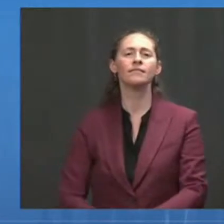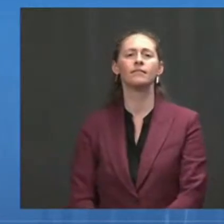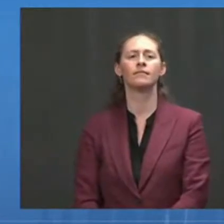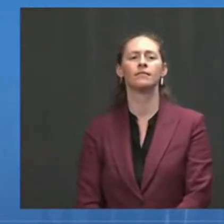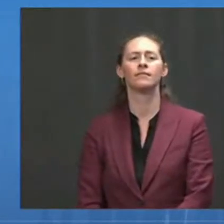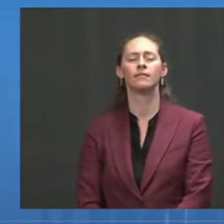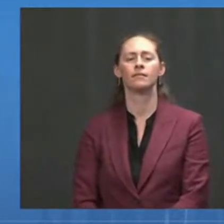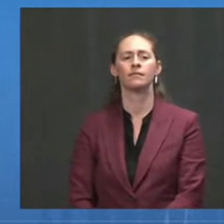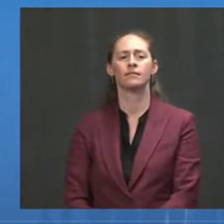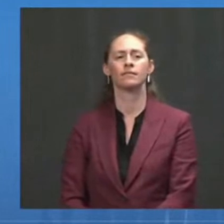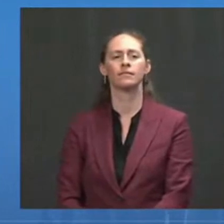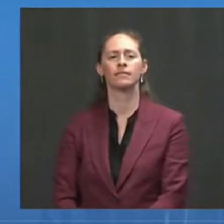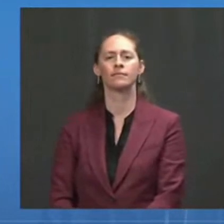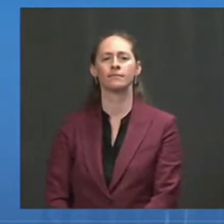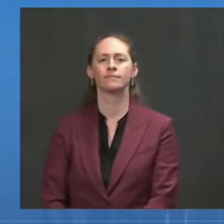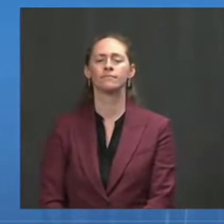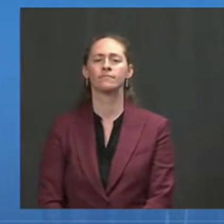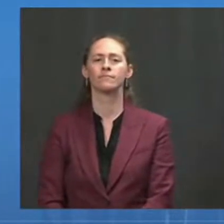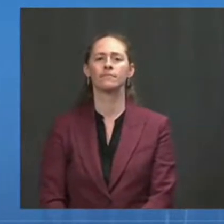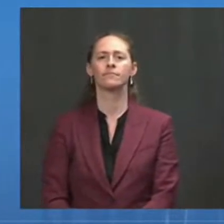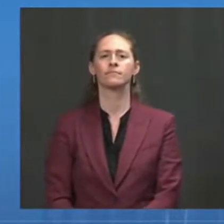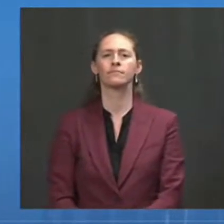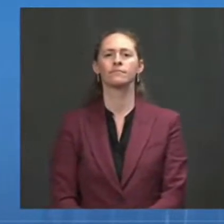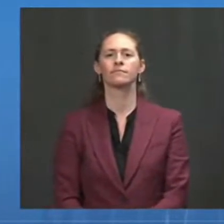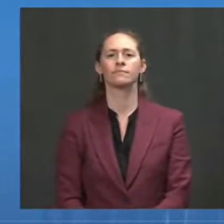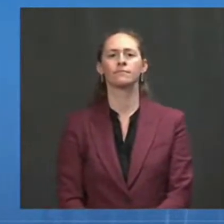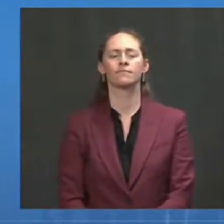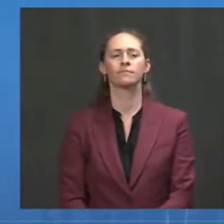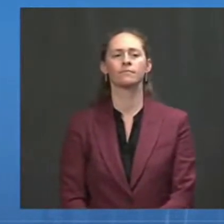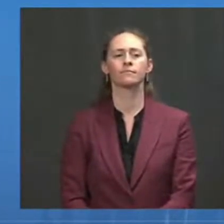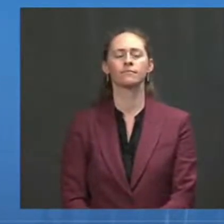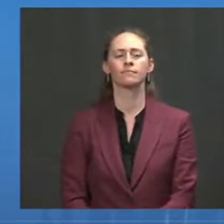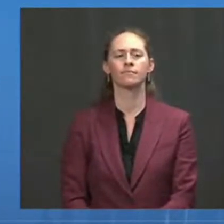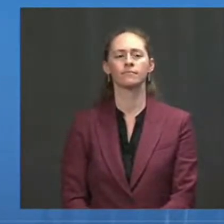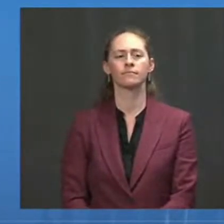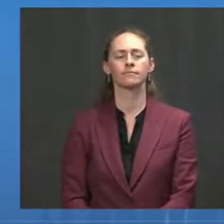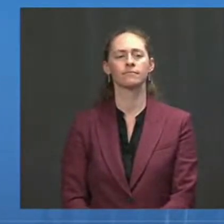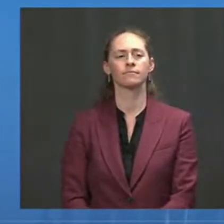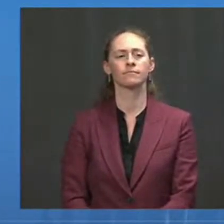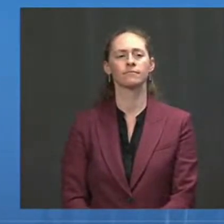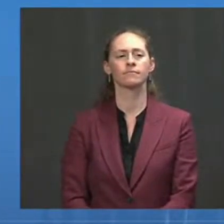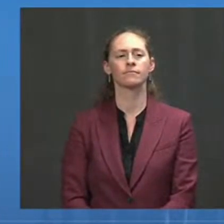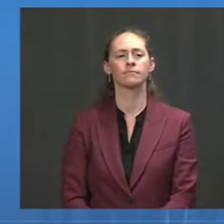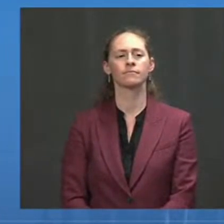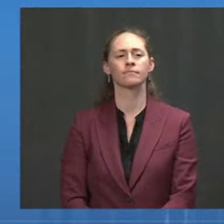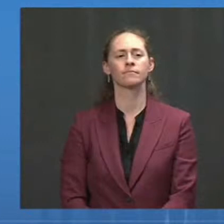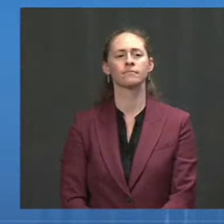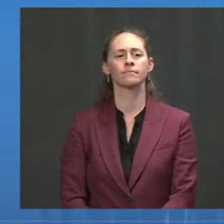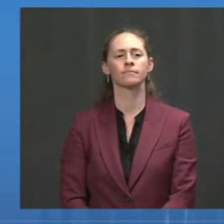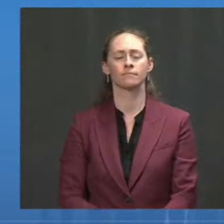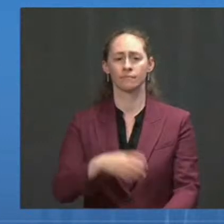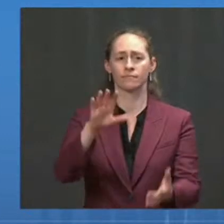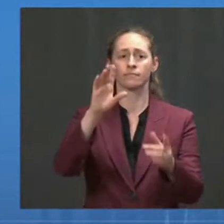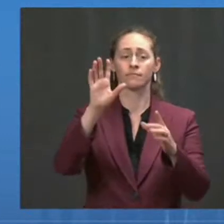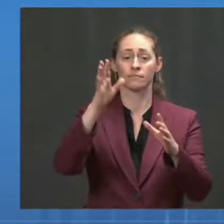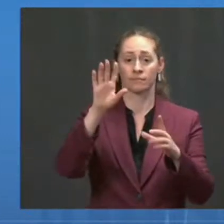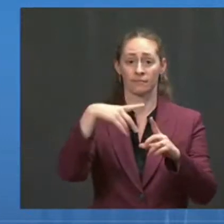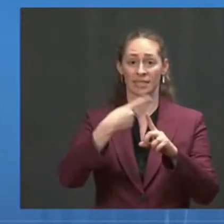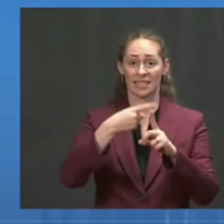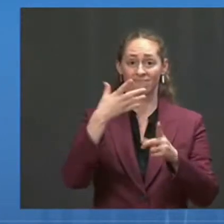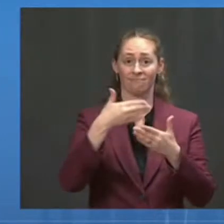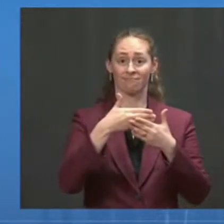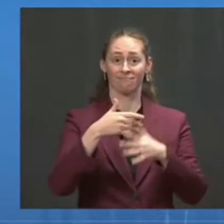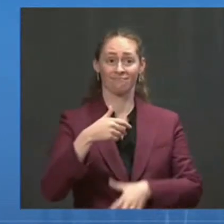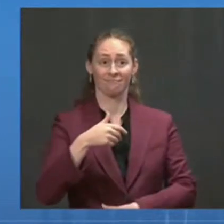looking at data of immune responses in vitro. And this was the J&J vaccine study,